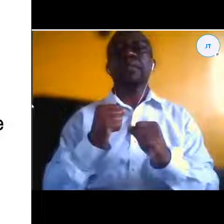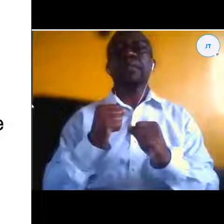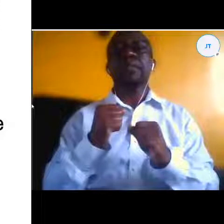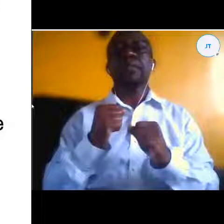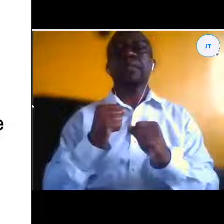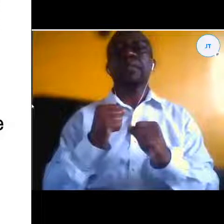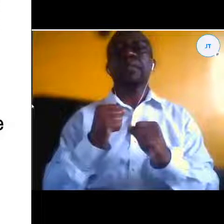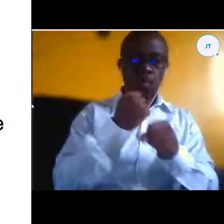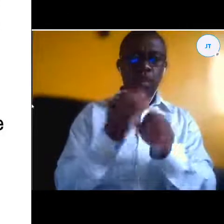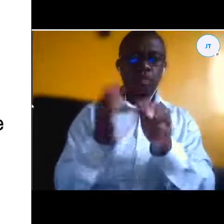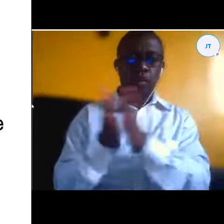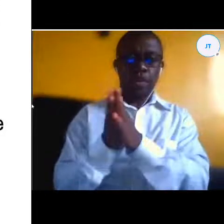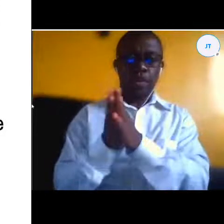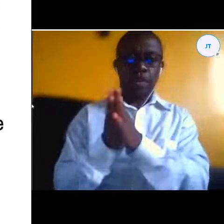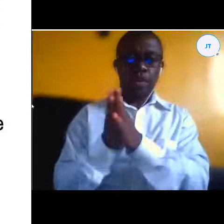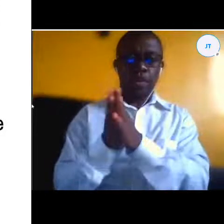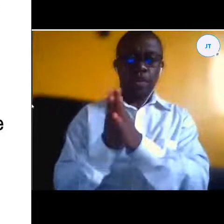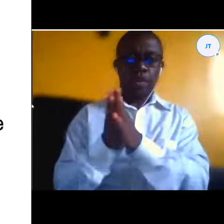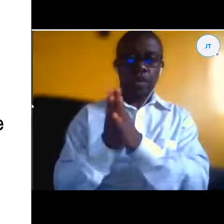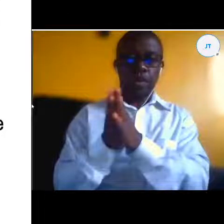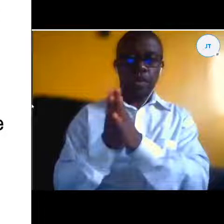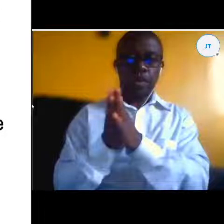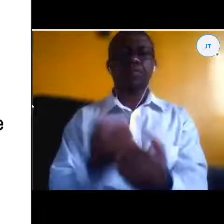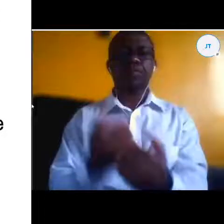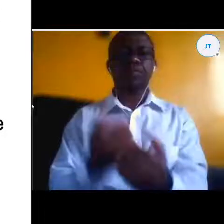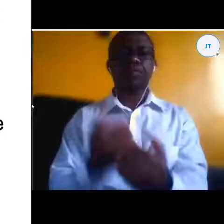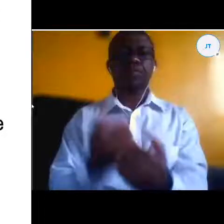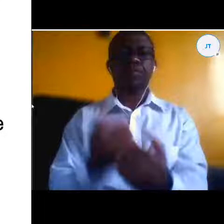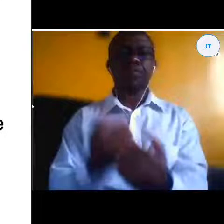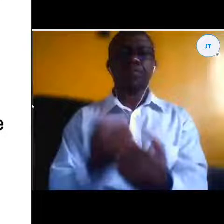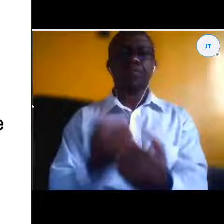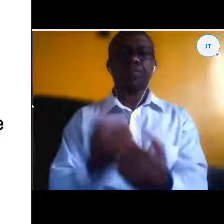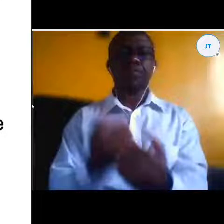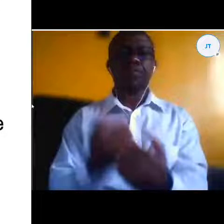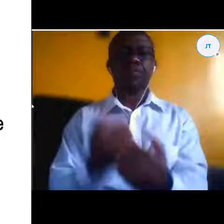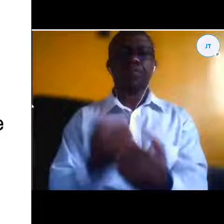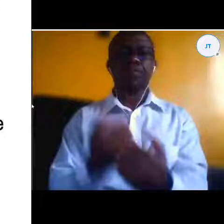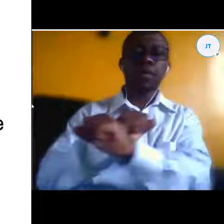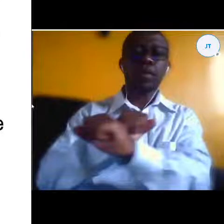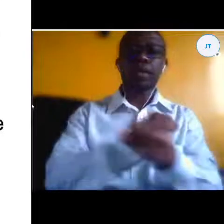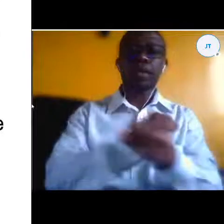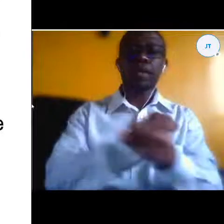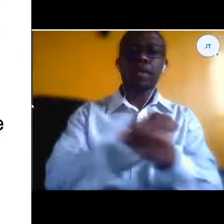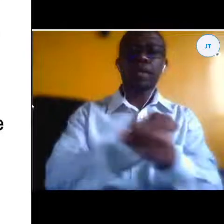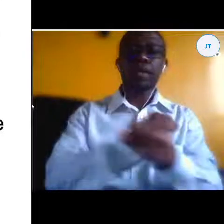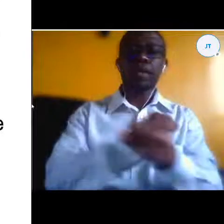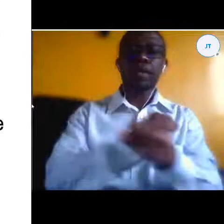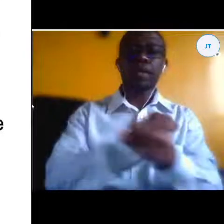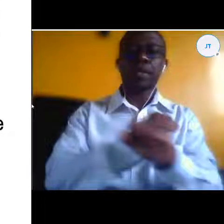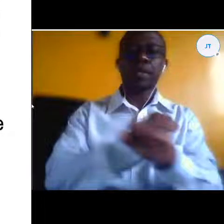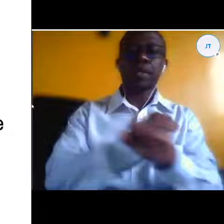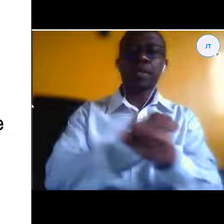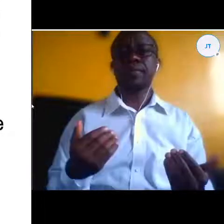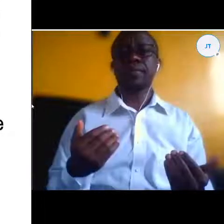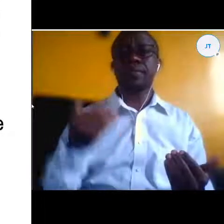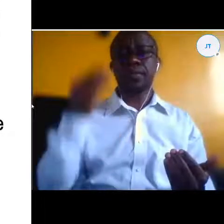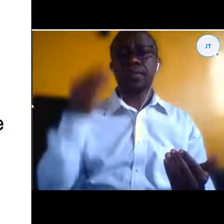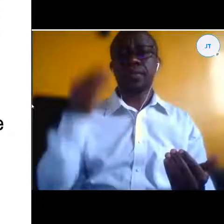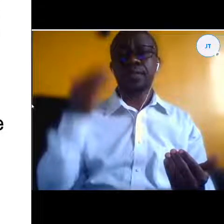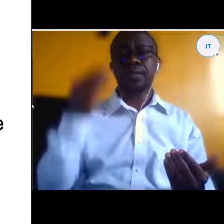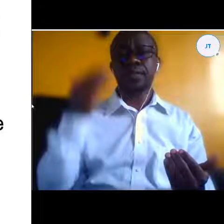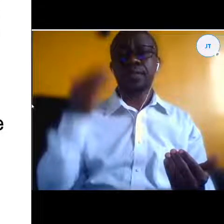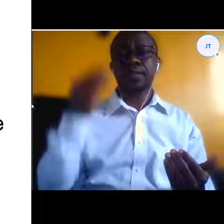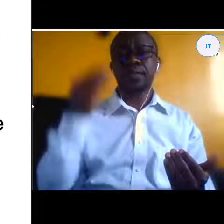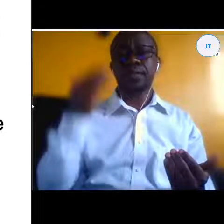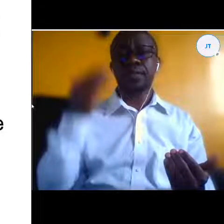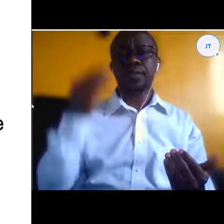safeguarding children is concerned, insofar as protecting children is concerned. And because we are living it, we should be